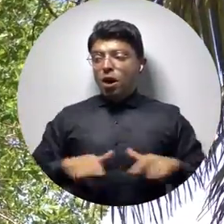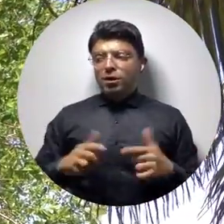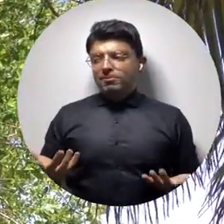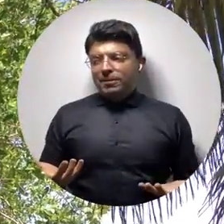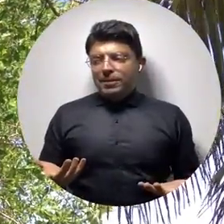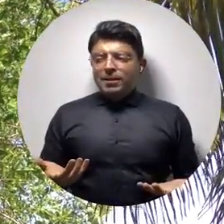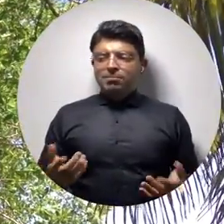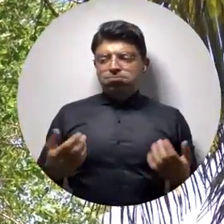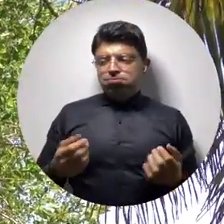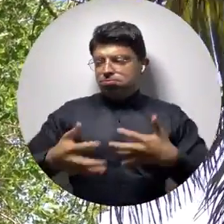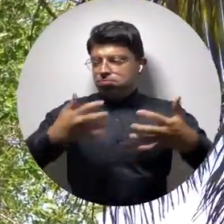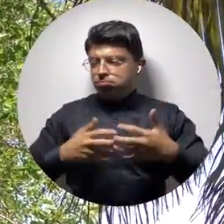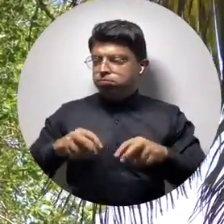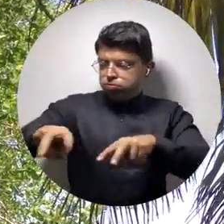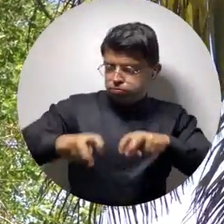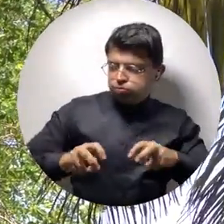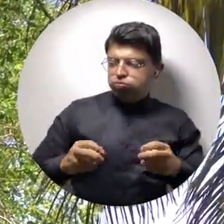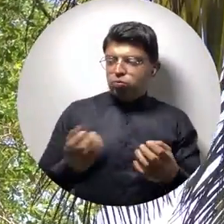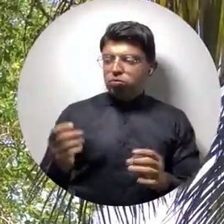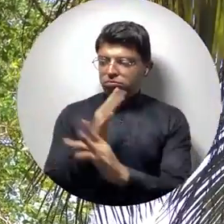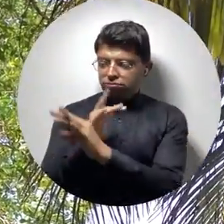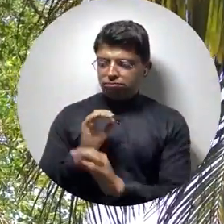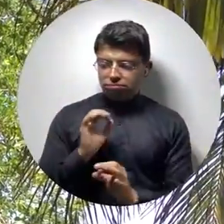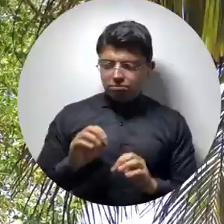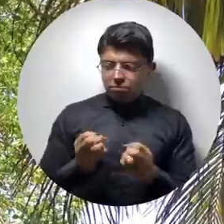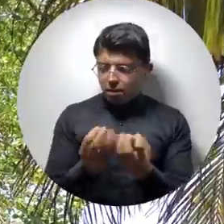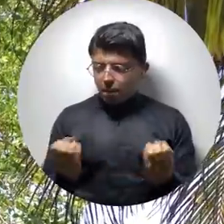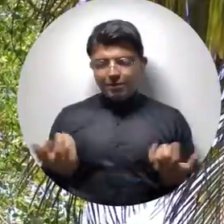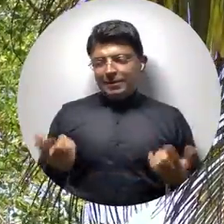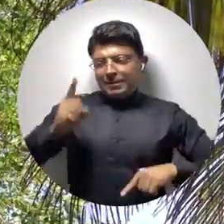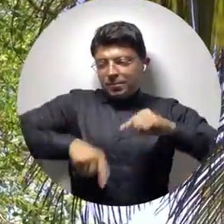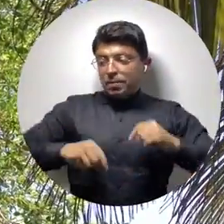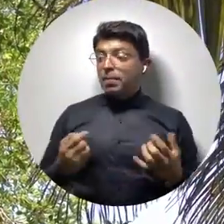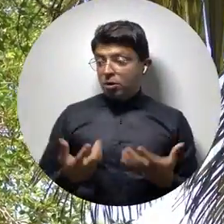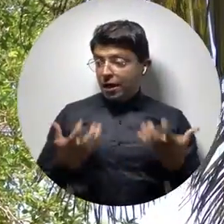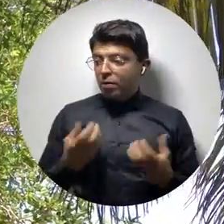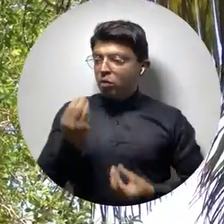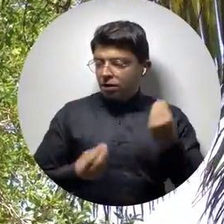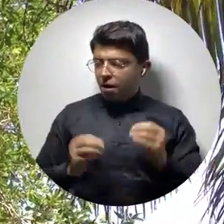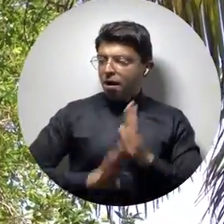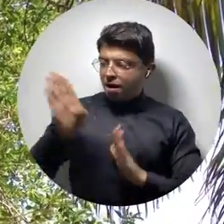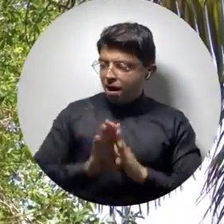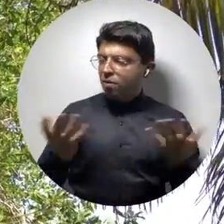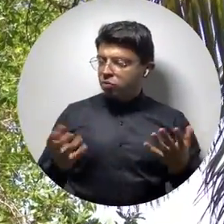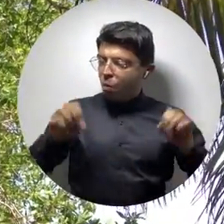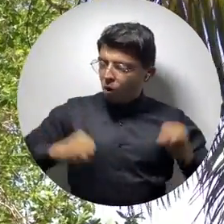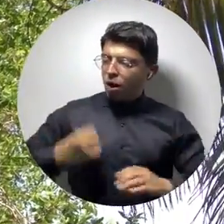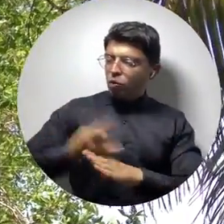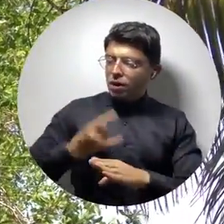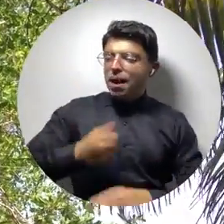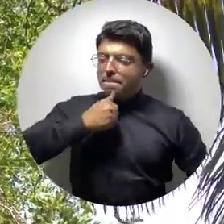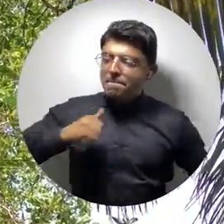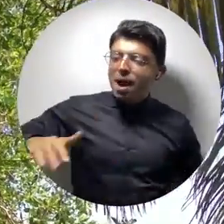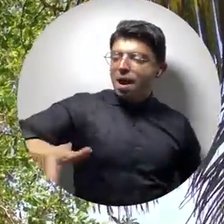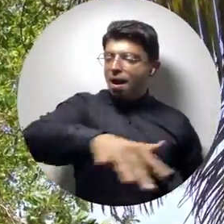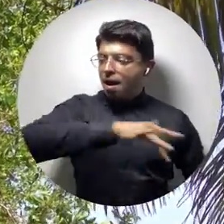not possible to build a big aquaculture system to raise a lot of corals. So what we wanted to do is to develop a way that people can use